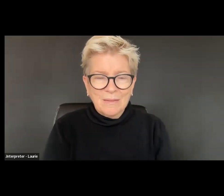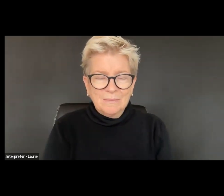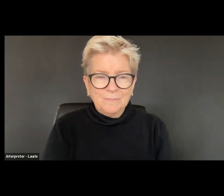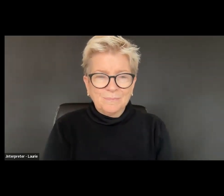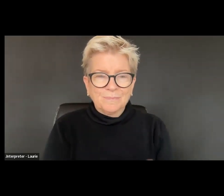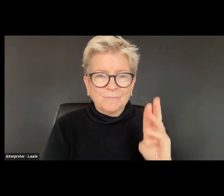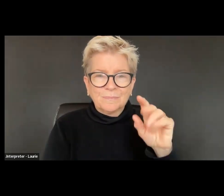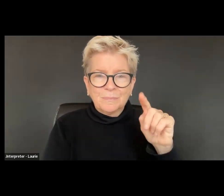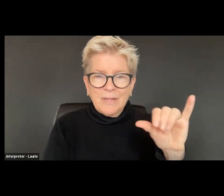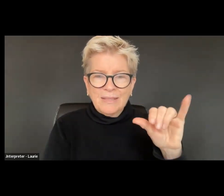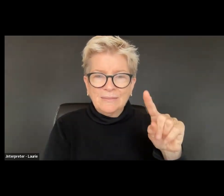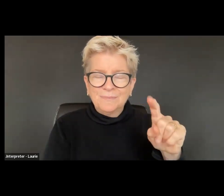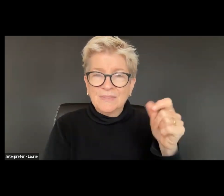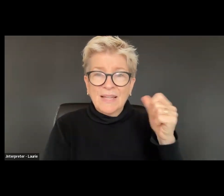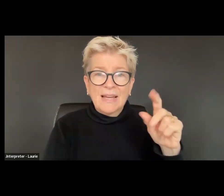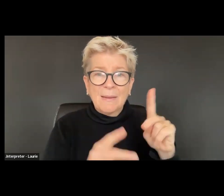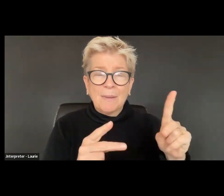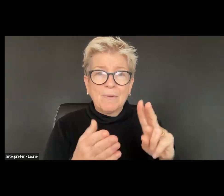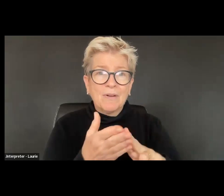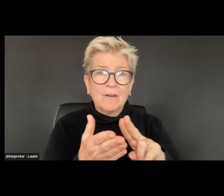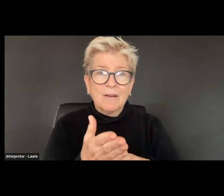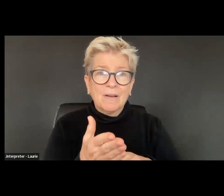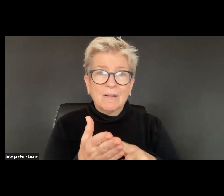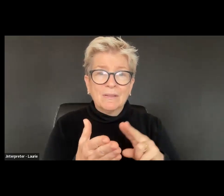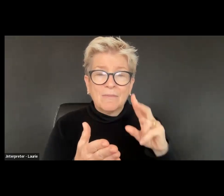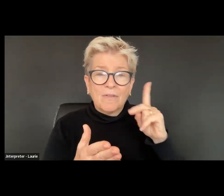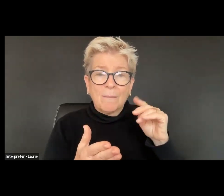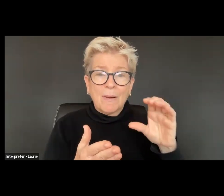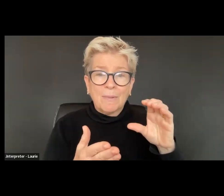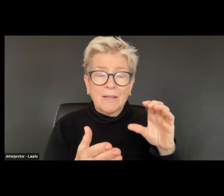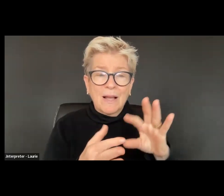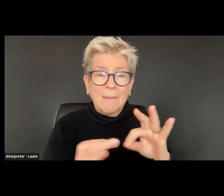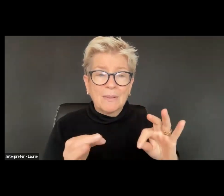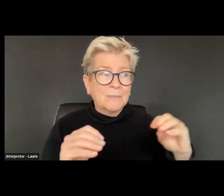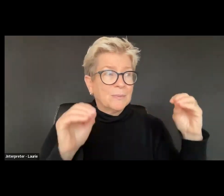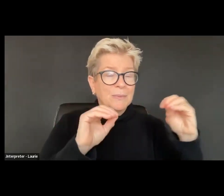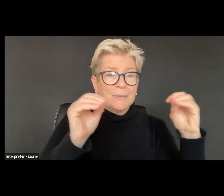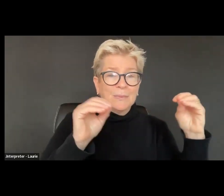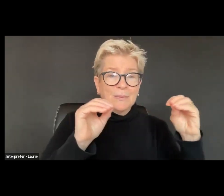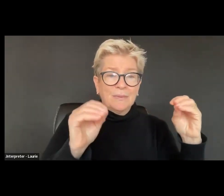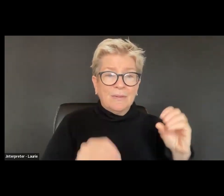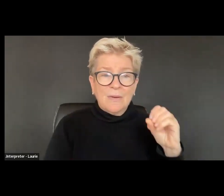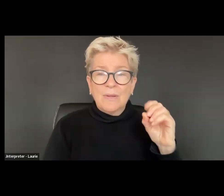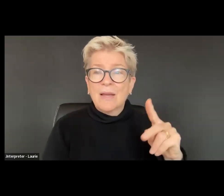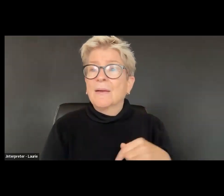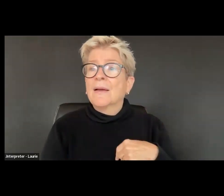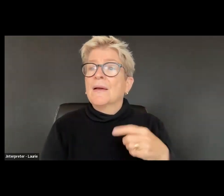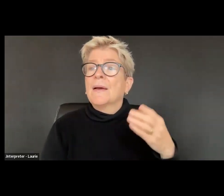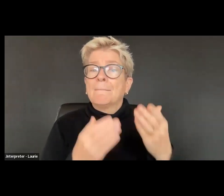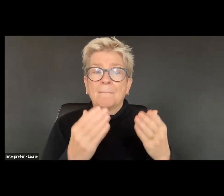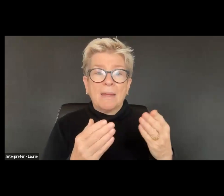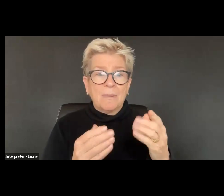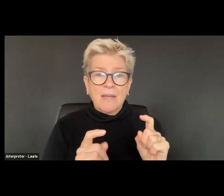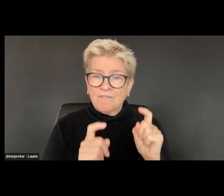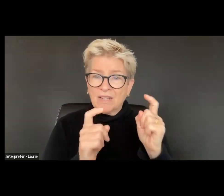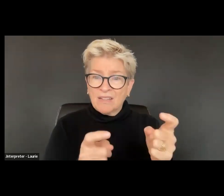Brittany, do we have any folks signed up for public comment today? We do not. Okay, well, I might have a gift of time